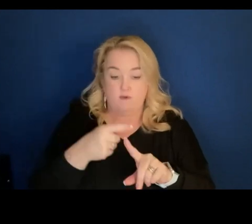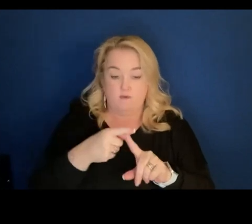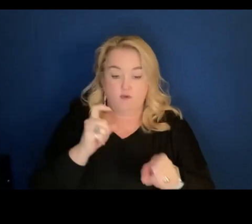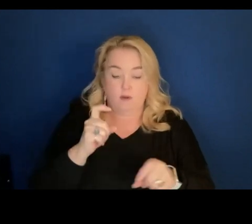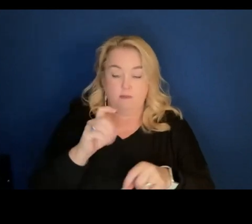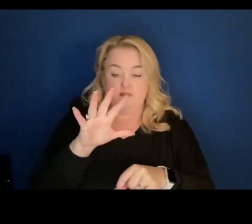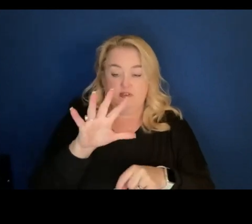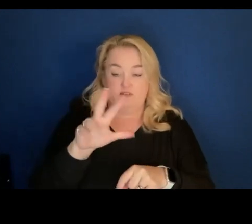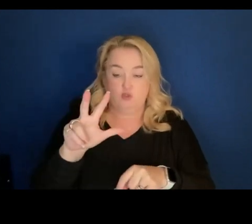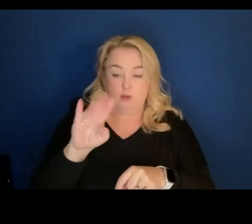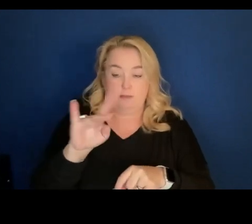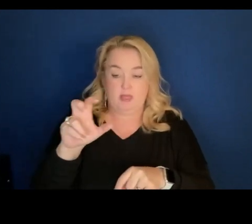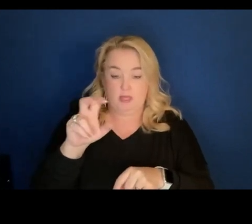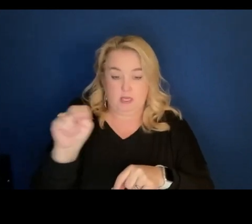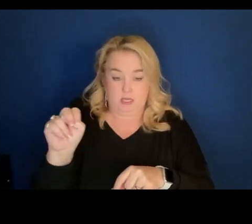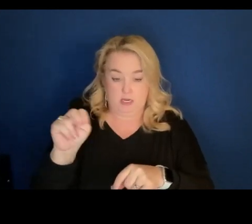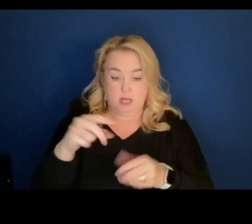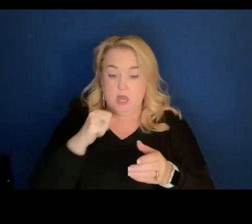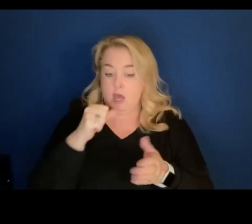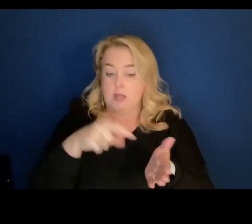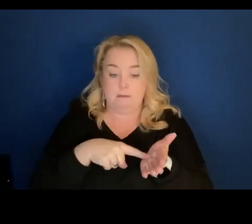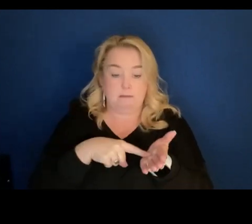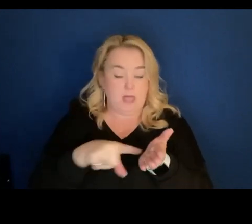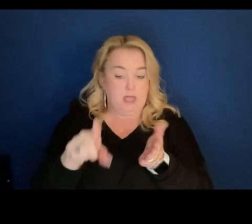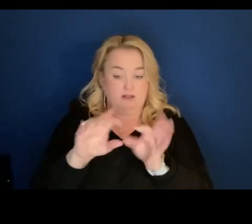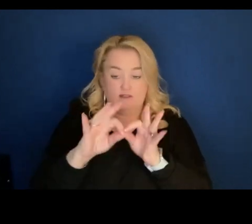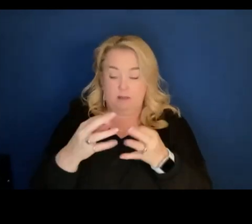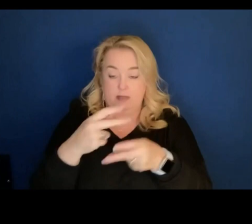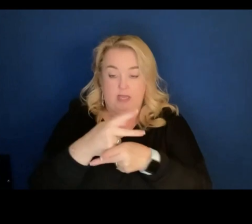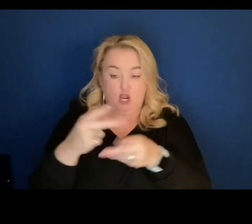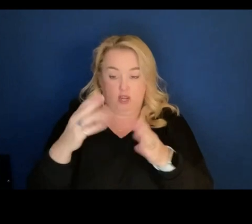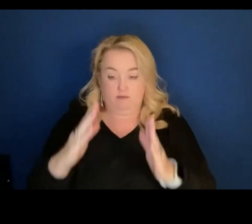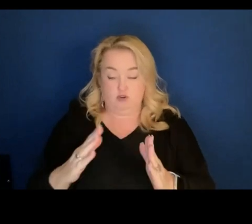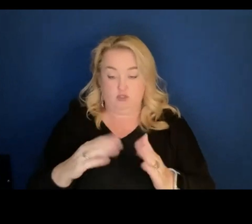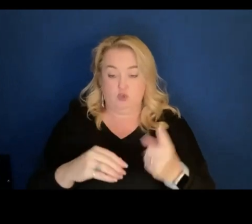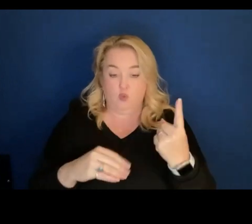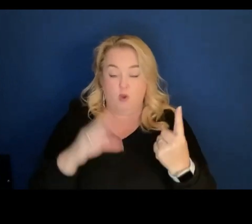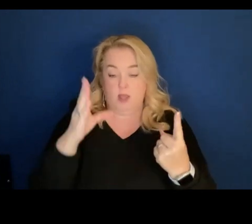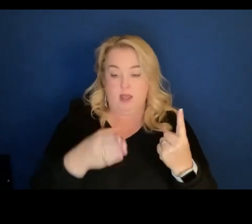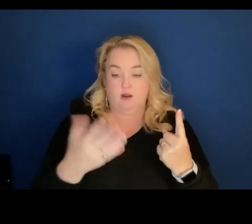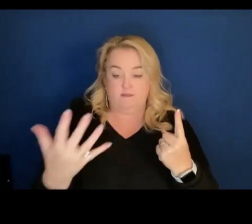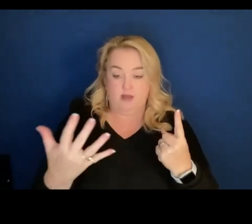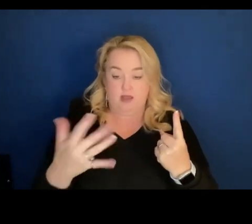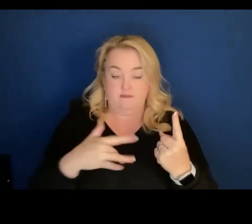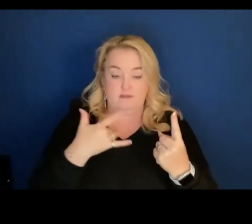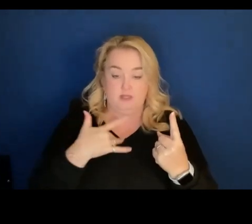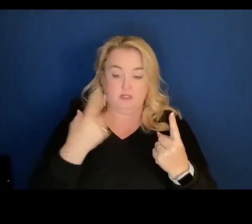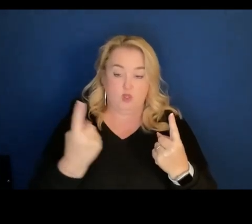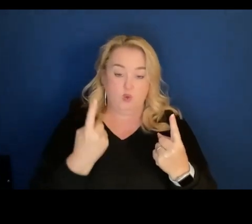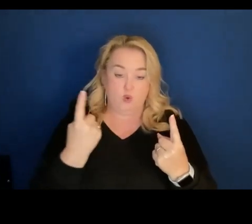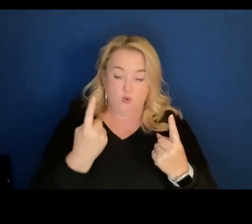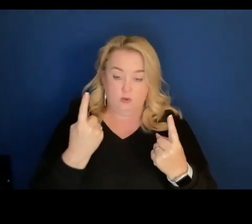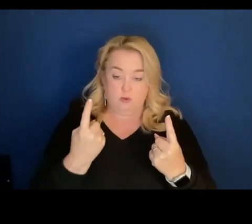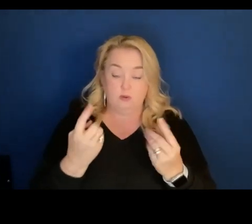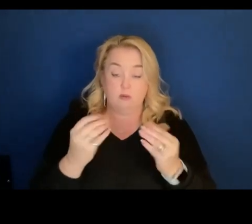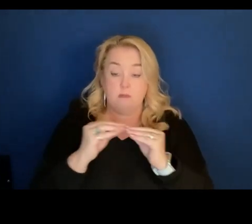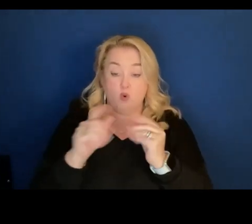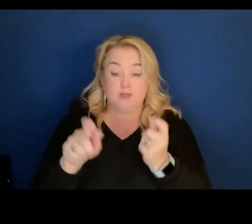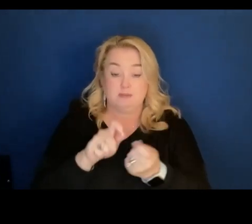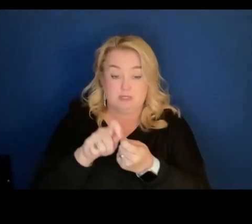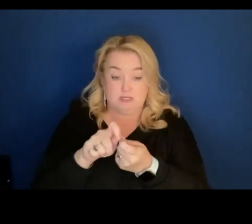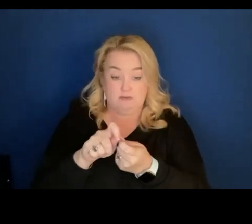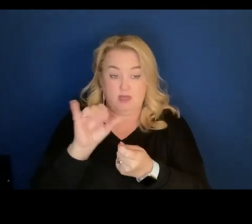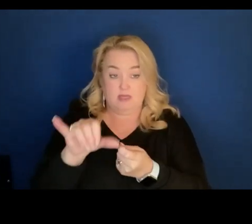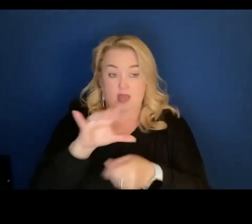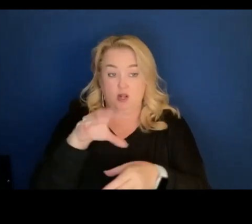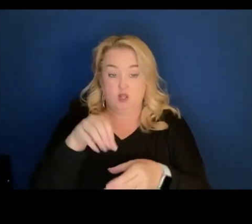million unpaid family caregivers, 1 out of 5 reports feeling alone. More specifically, this